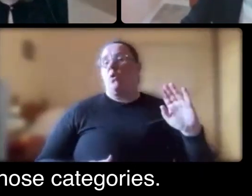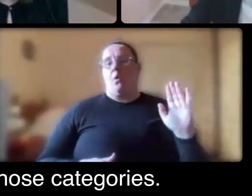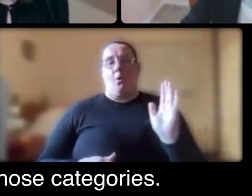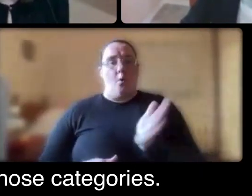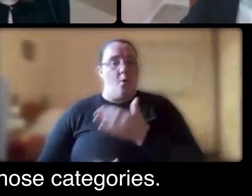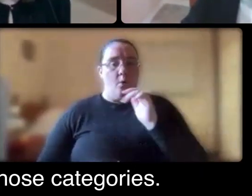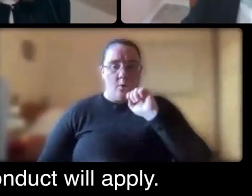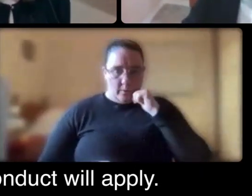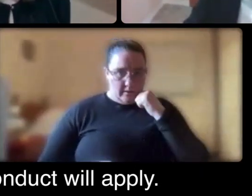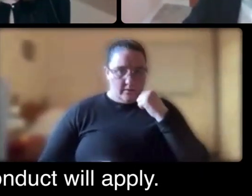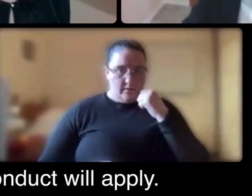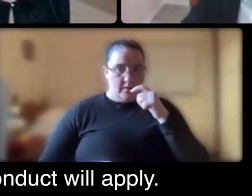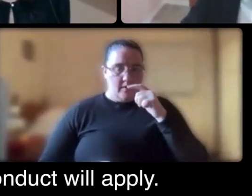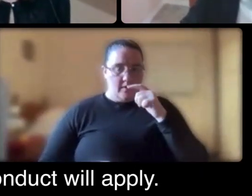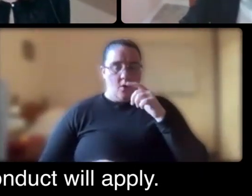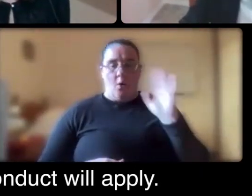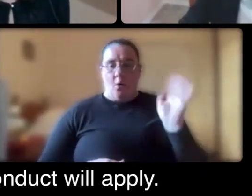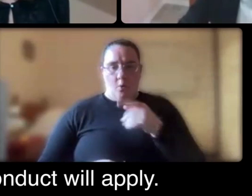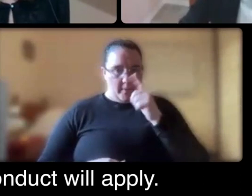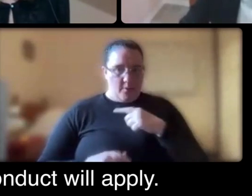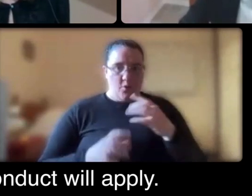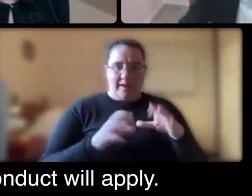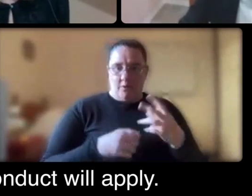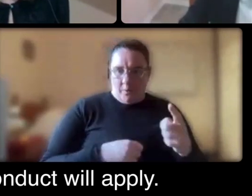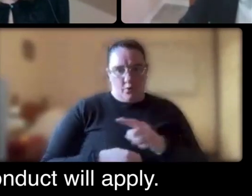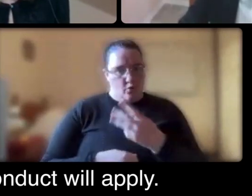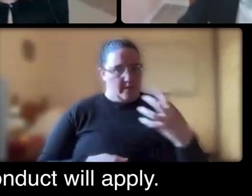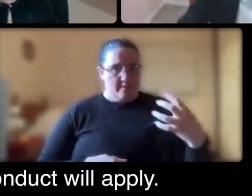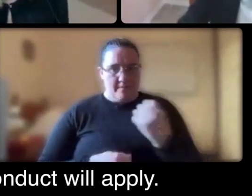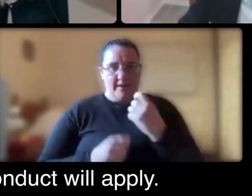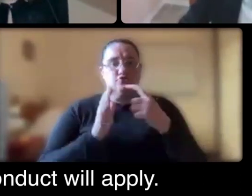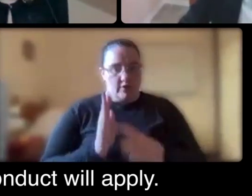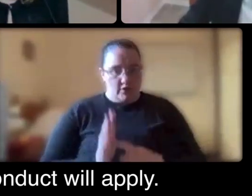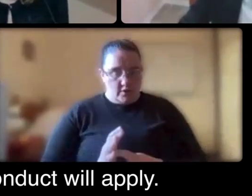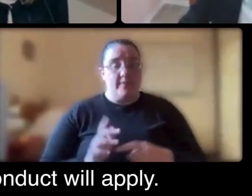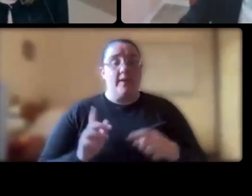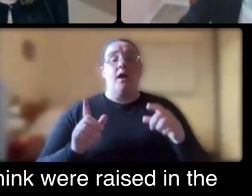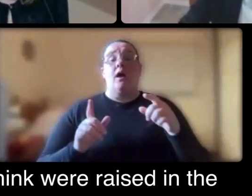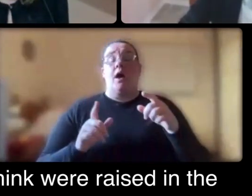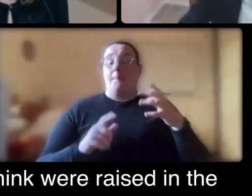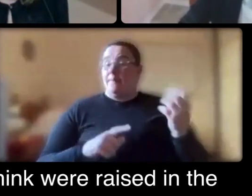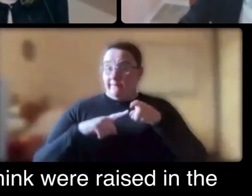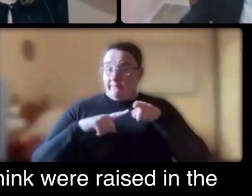those categories, and the code of conduct will